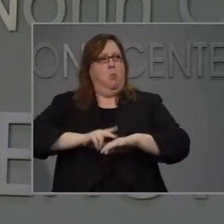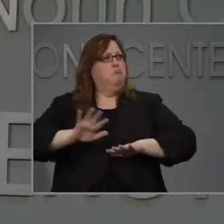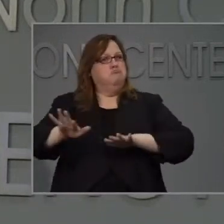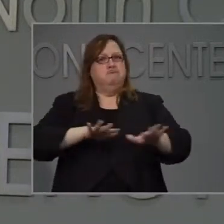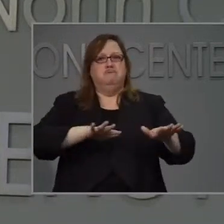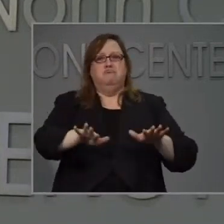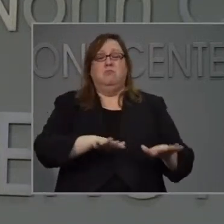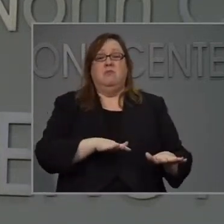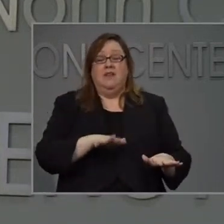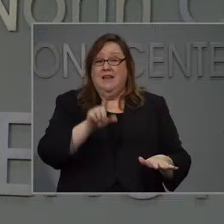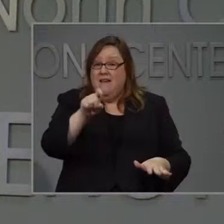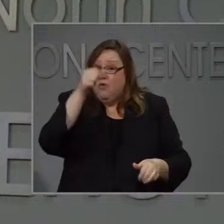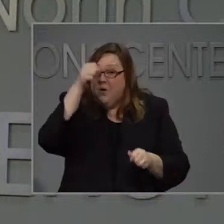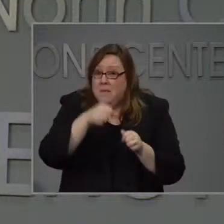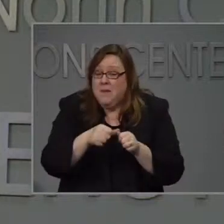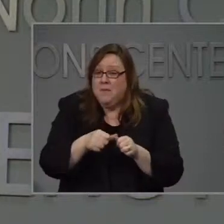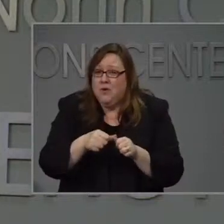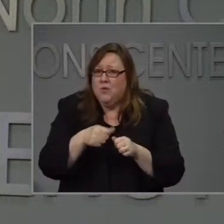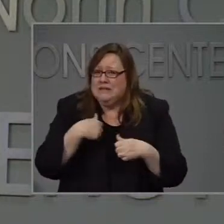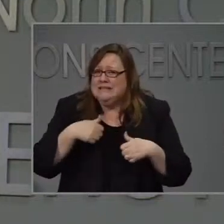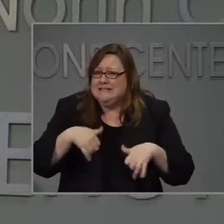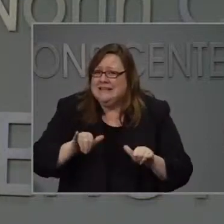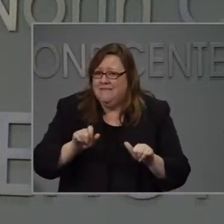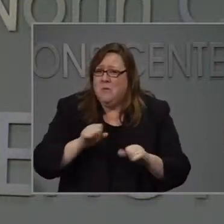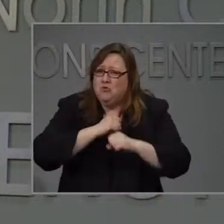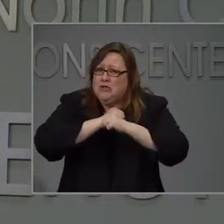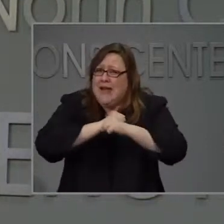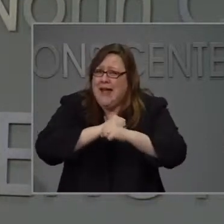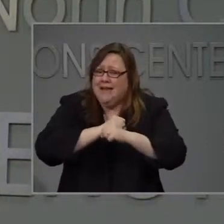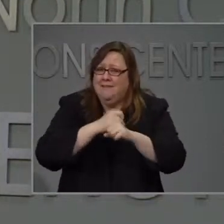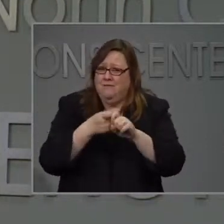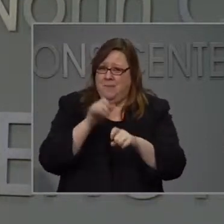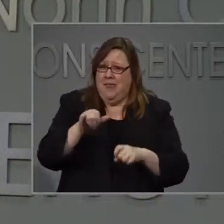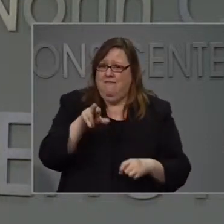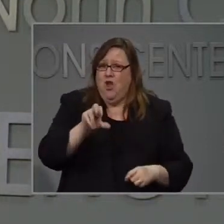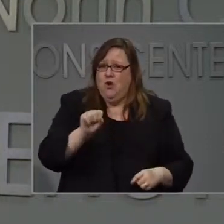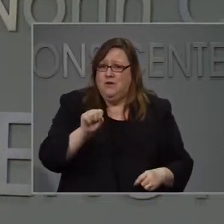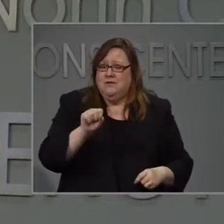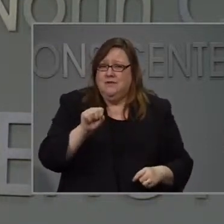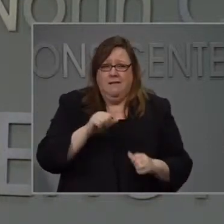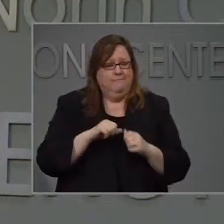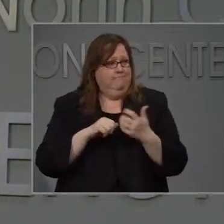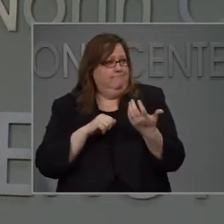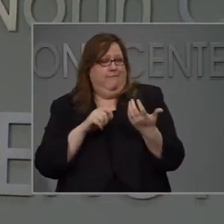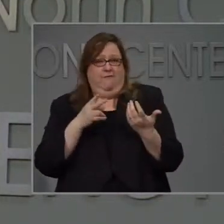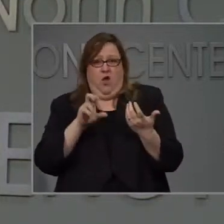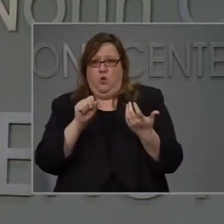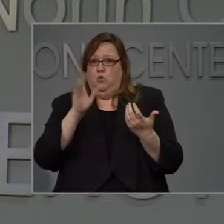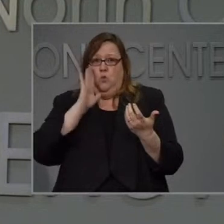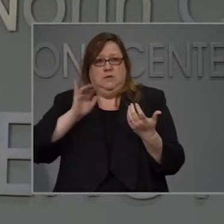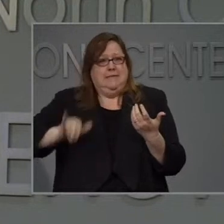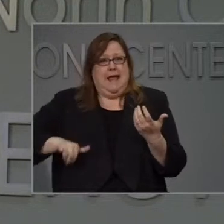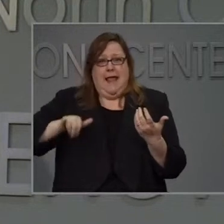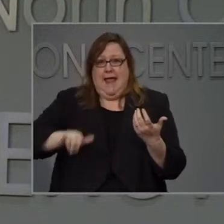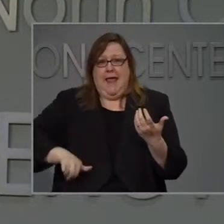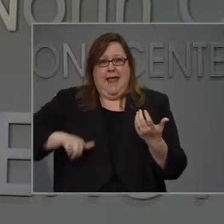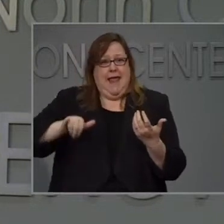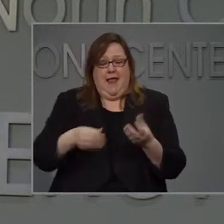ourselves, remember that we've got to still protect ourselves from the virus because the virus is going to be here.